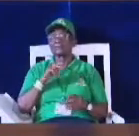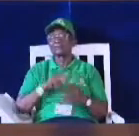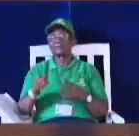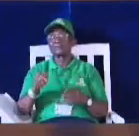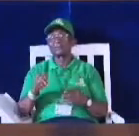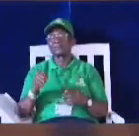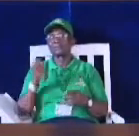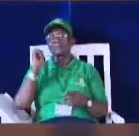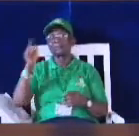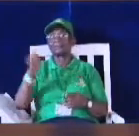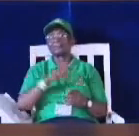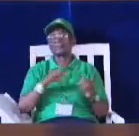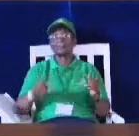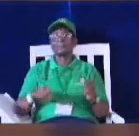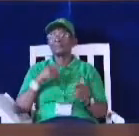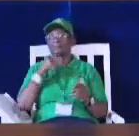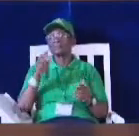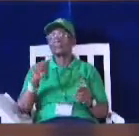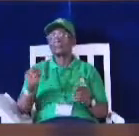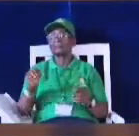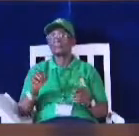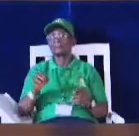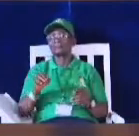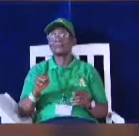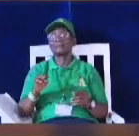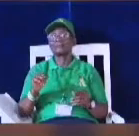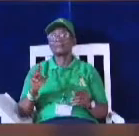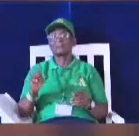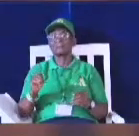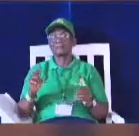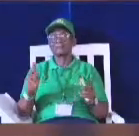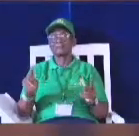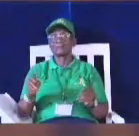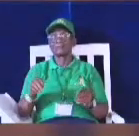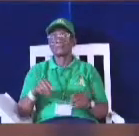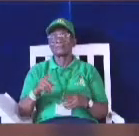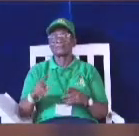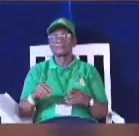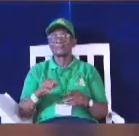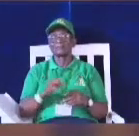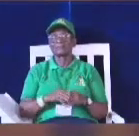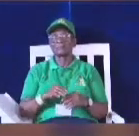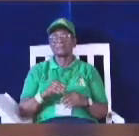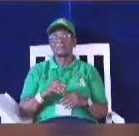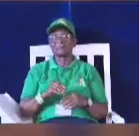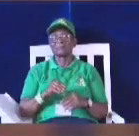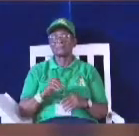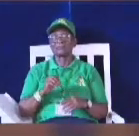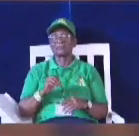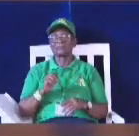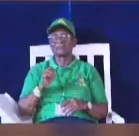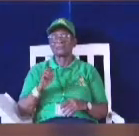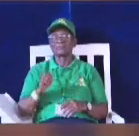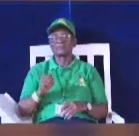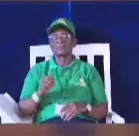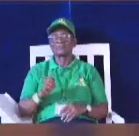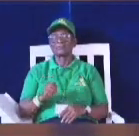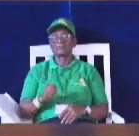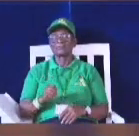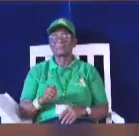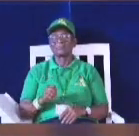And the Lord told him, okay, I've healed you now. Go home, keep your mouth shut. He said, ha.